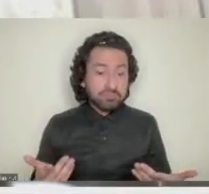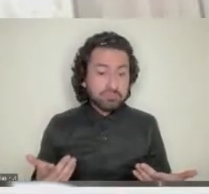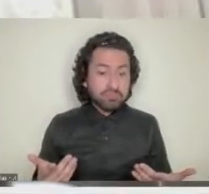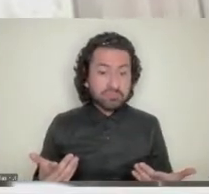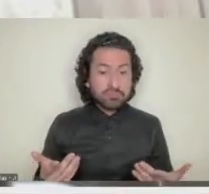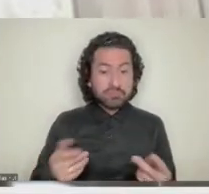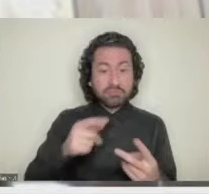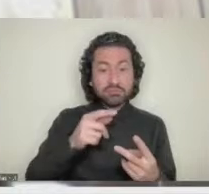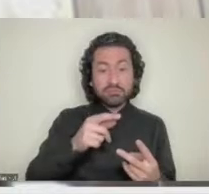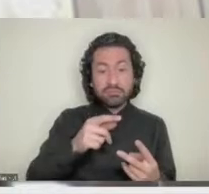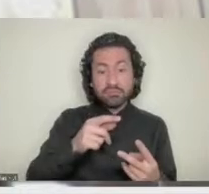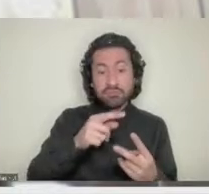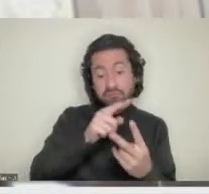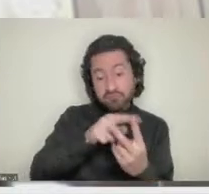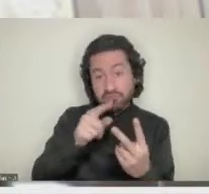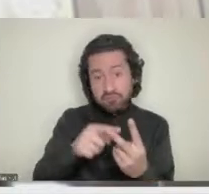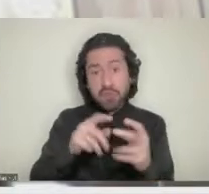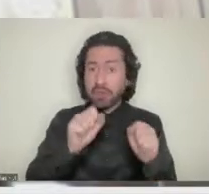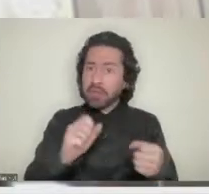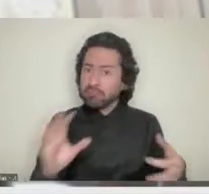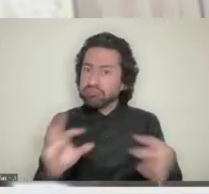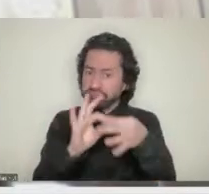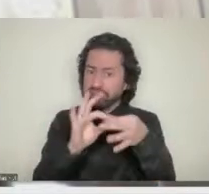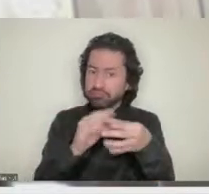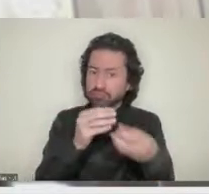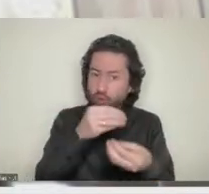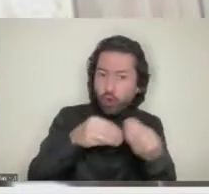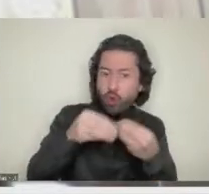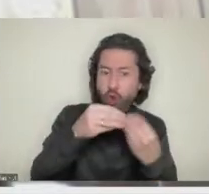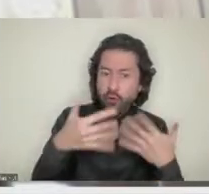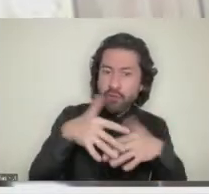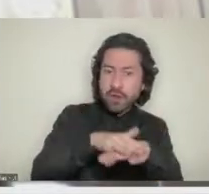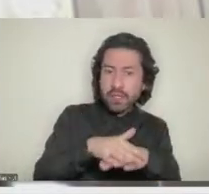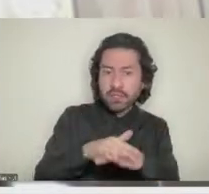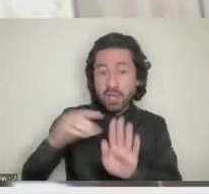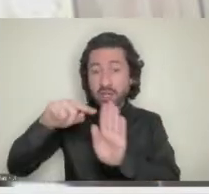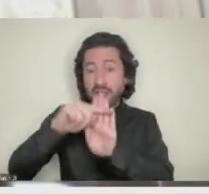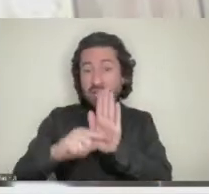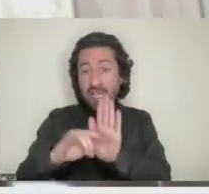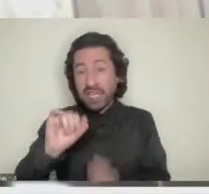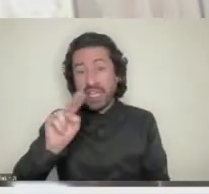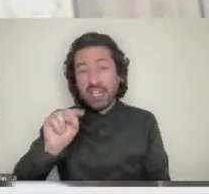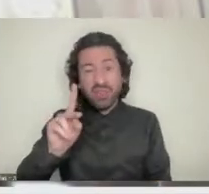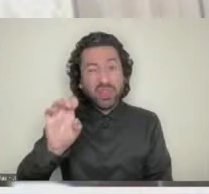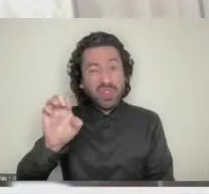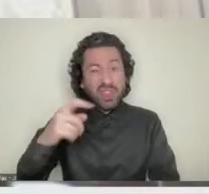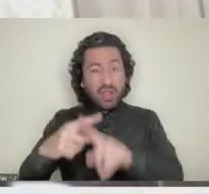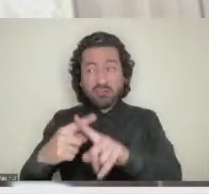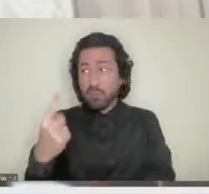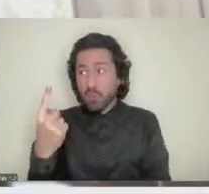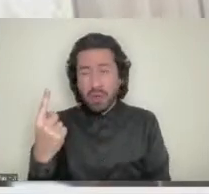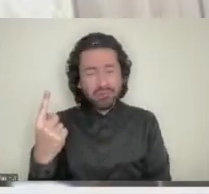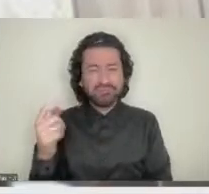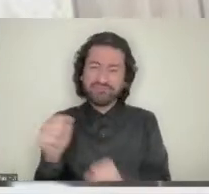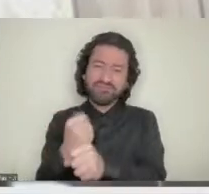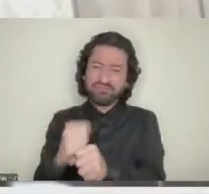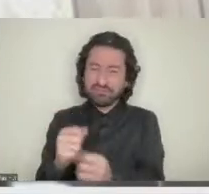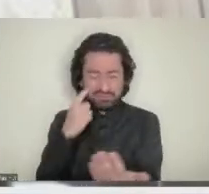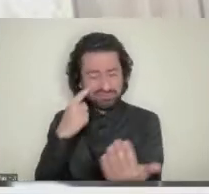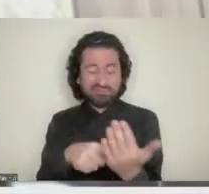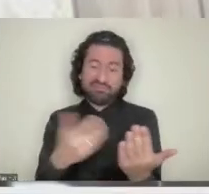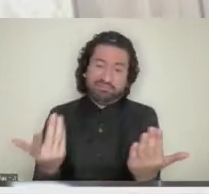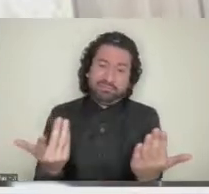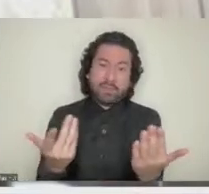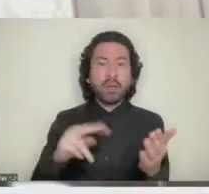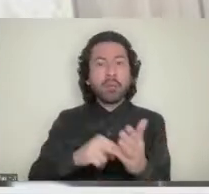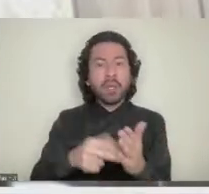and also the combination. The indices on them on their own tell us